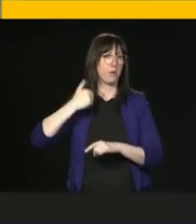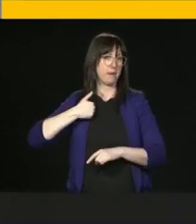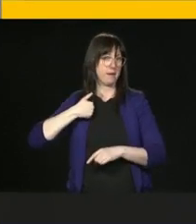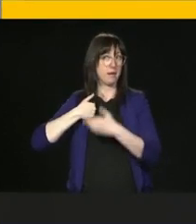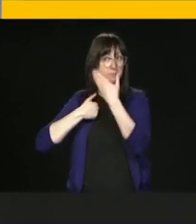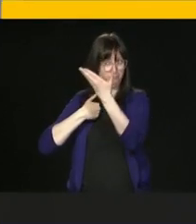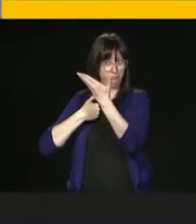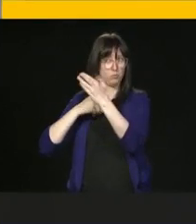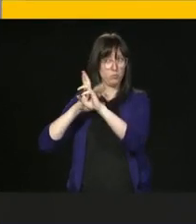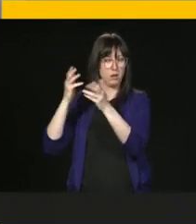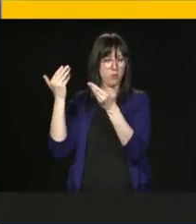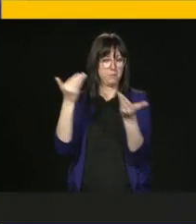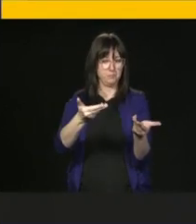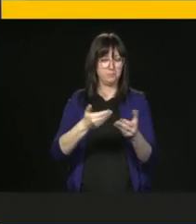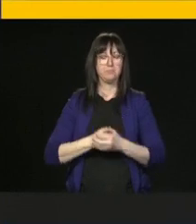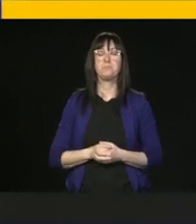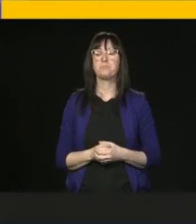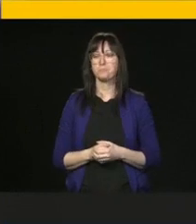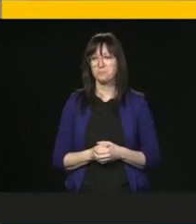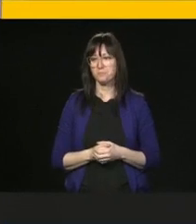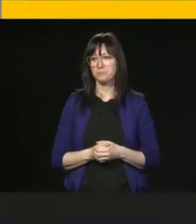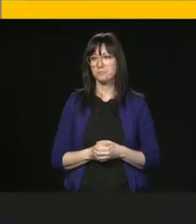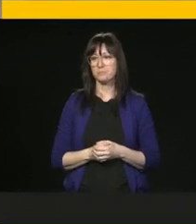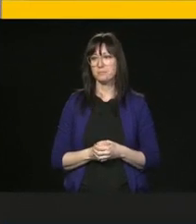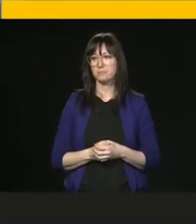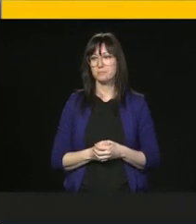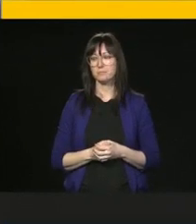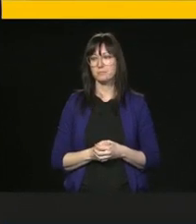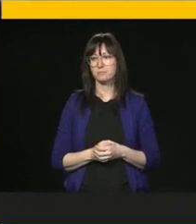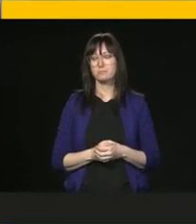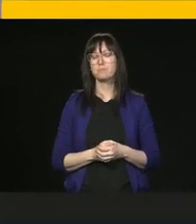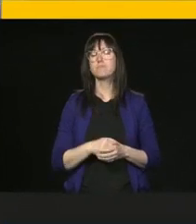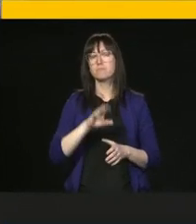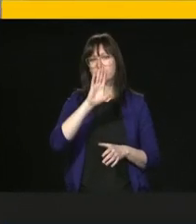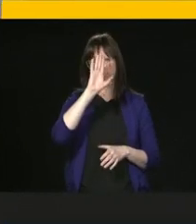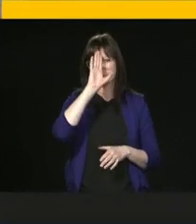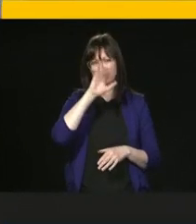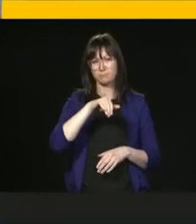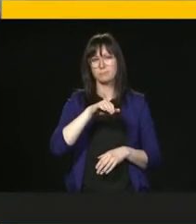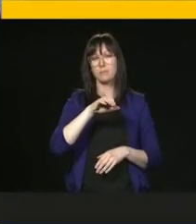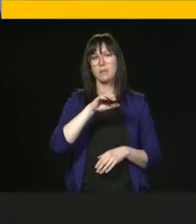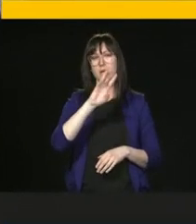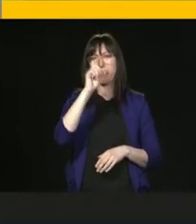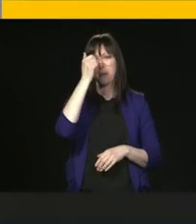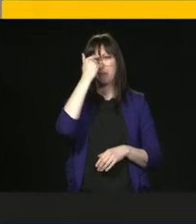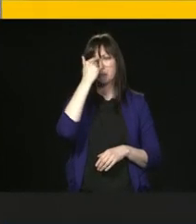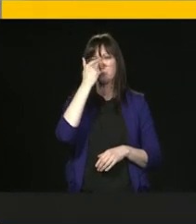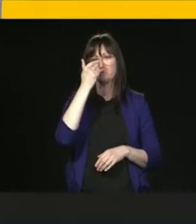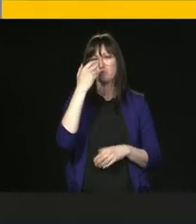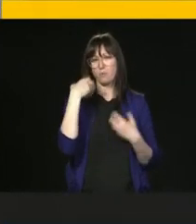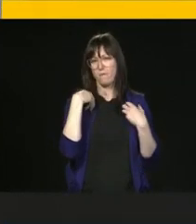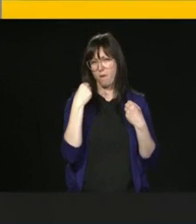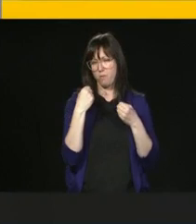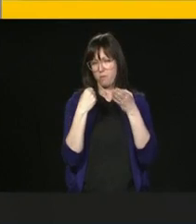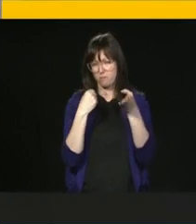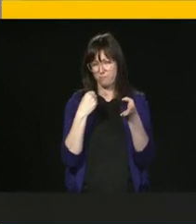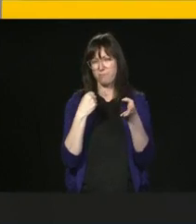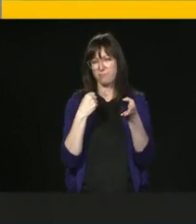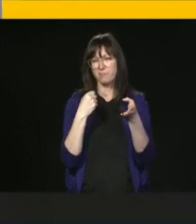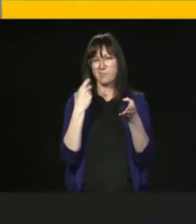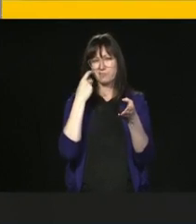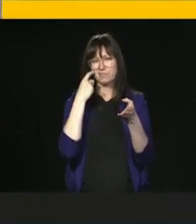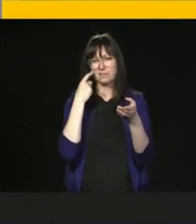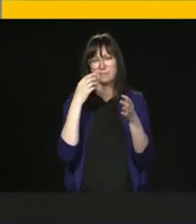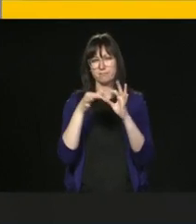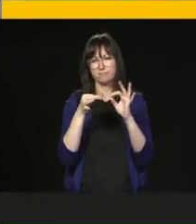parole est à vous. Thank you. Minister Aidu, you were saying that the government could provide transportation for people